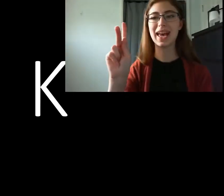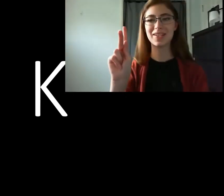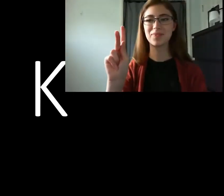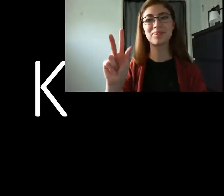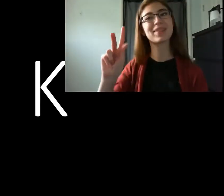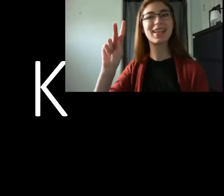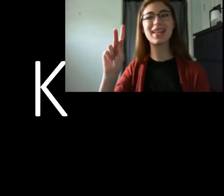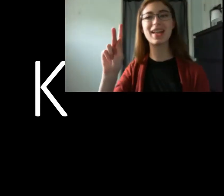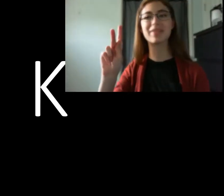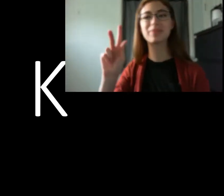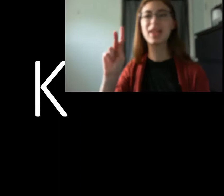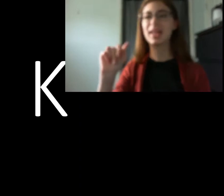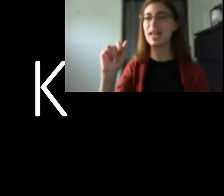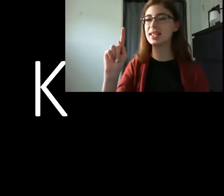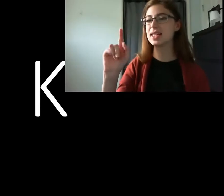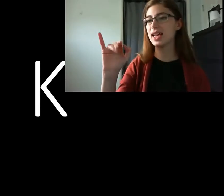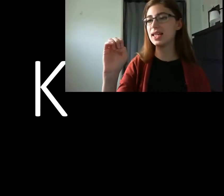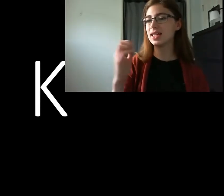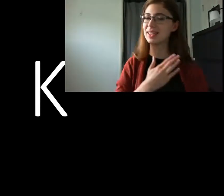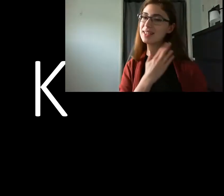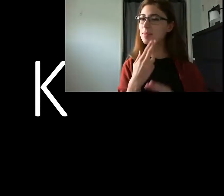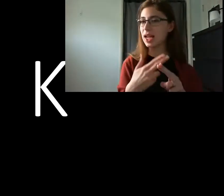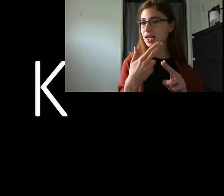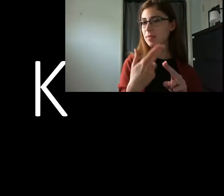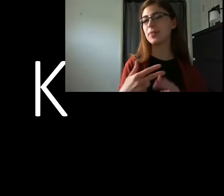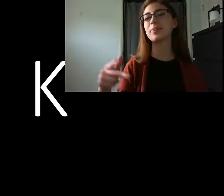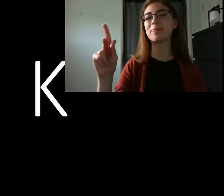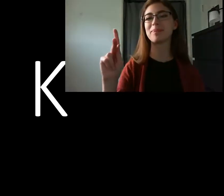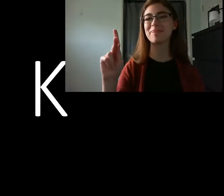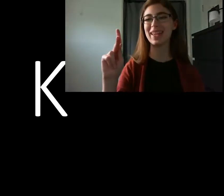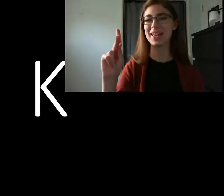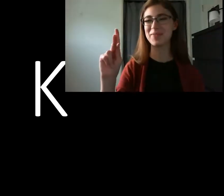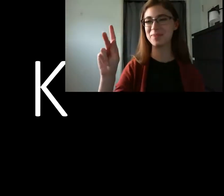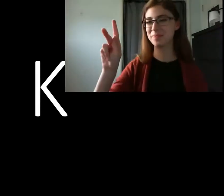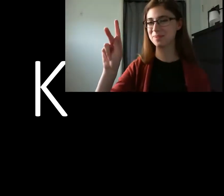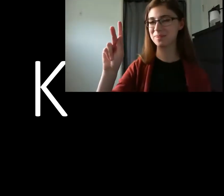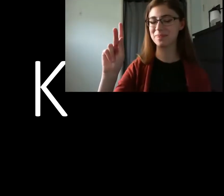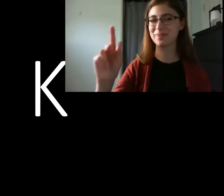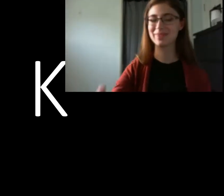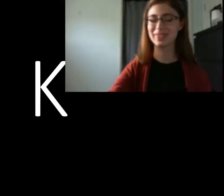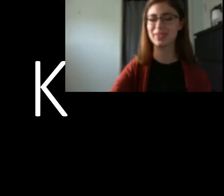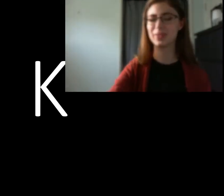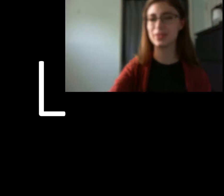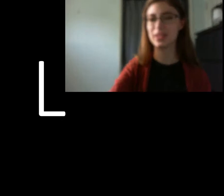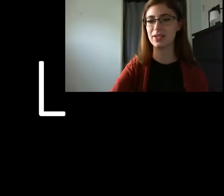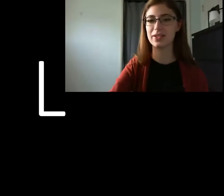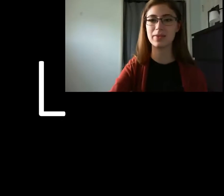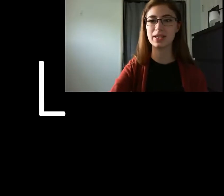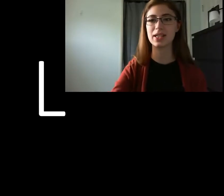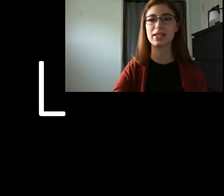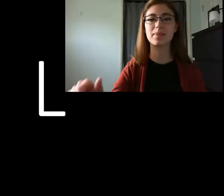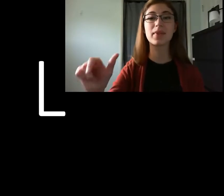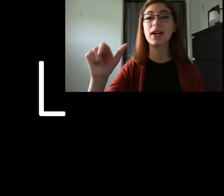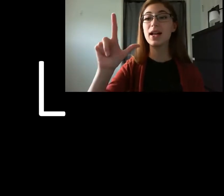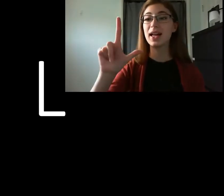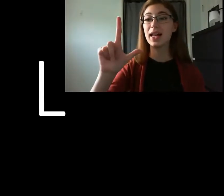That's a K. K. K-A-T-I-E. That's my name. K. That's kind of cringy, wasn't